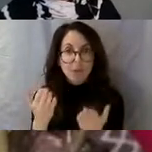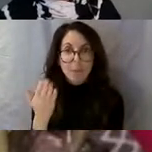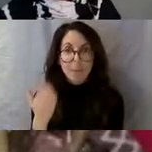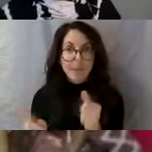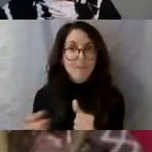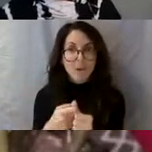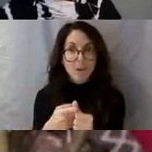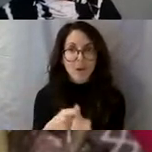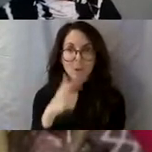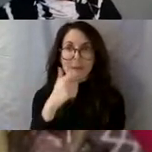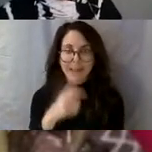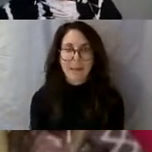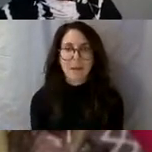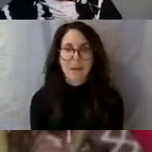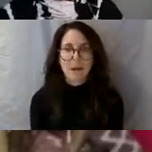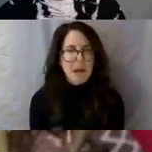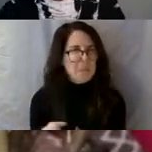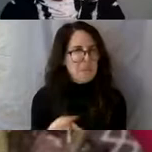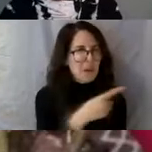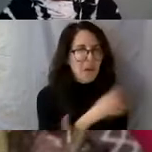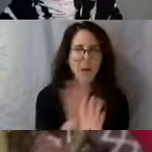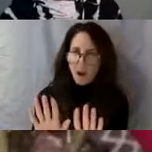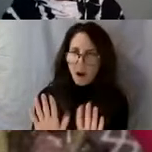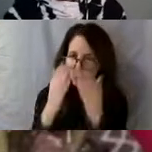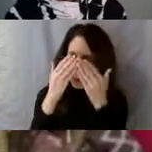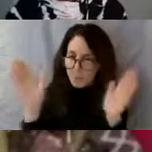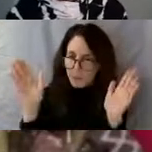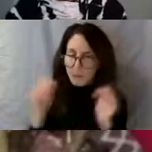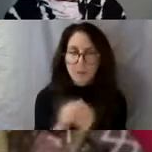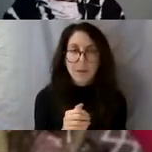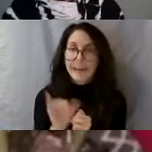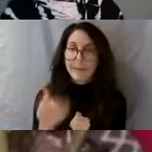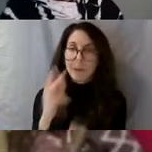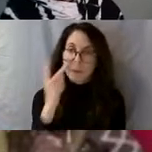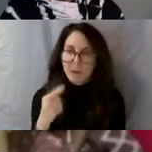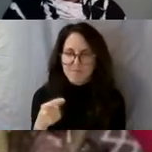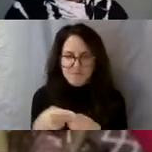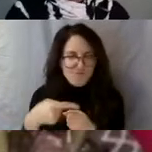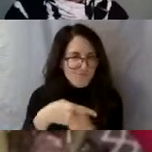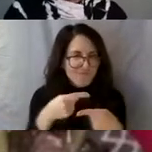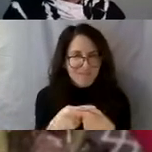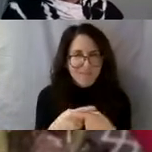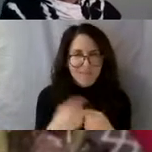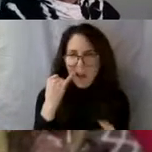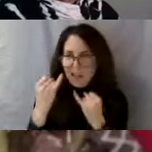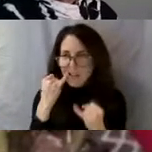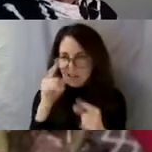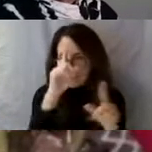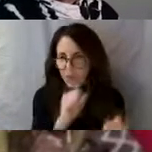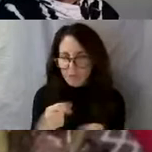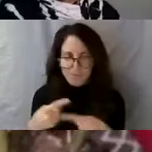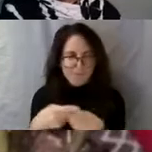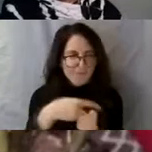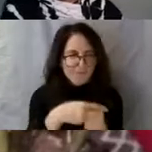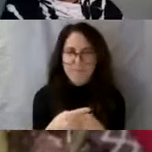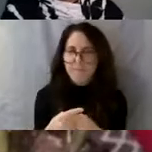far-fetched? How are you mitigating internal conflicts of ideas, strategies, and how are you beginning to